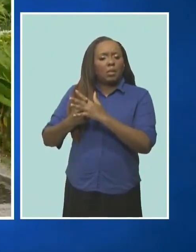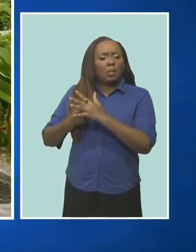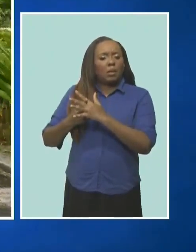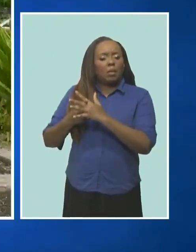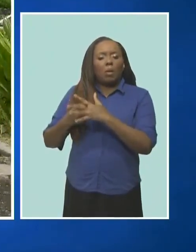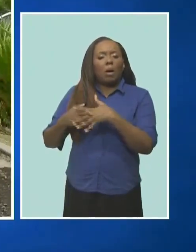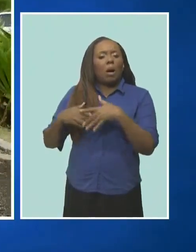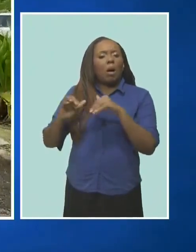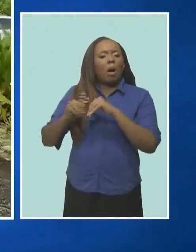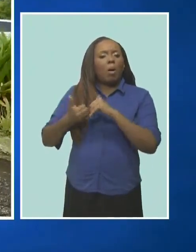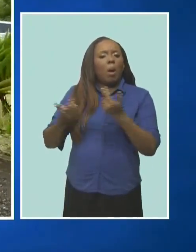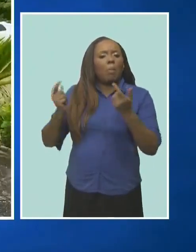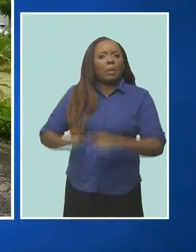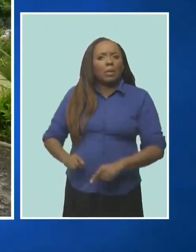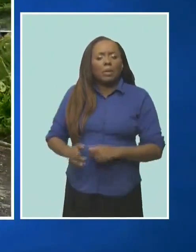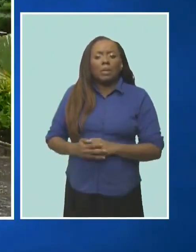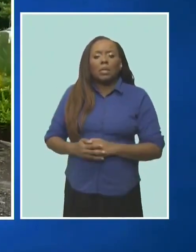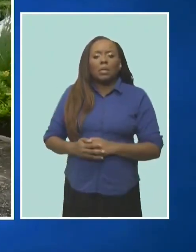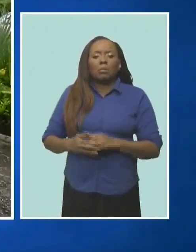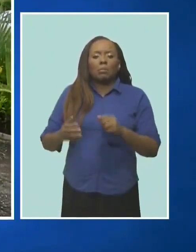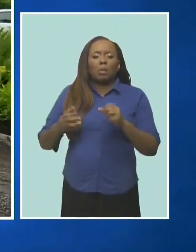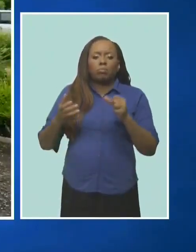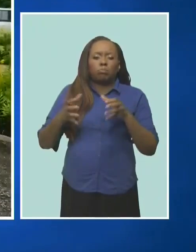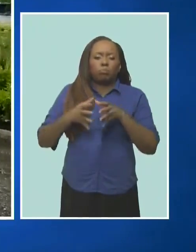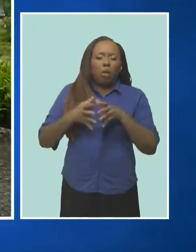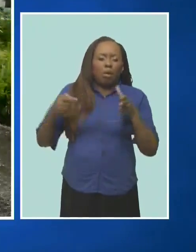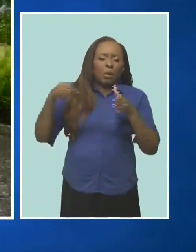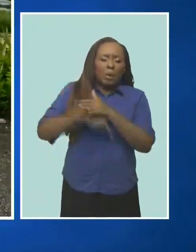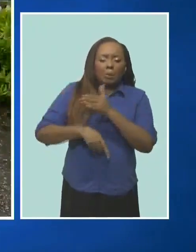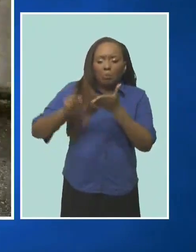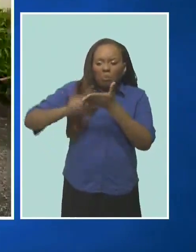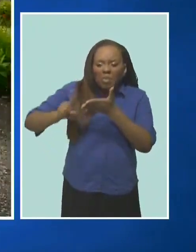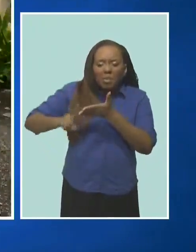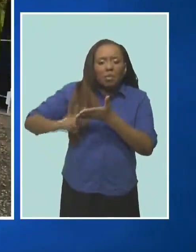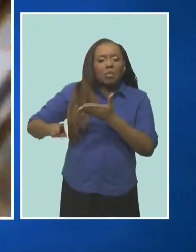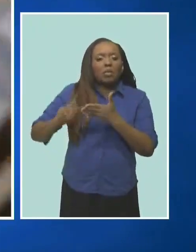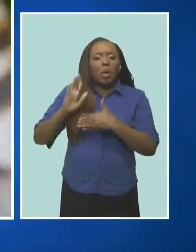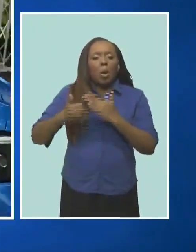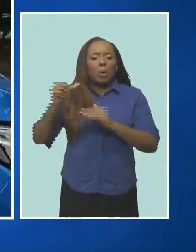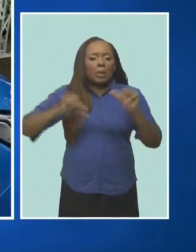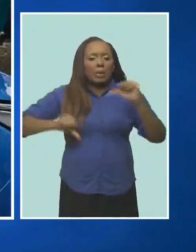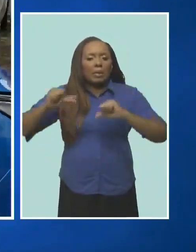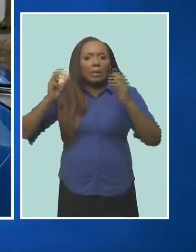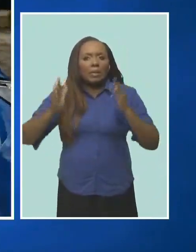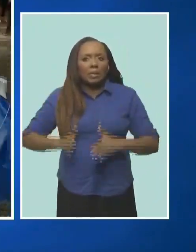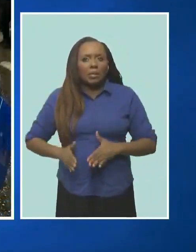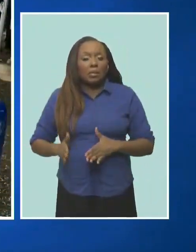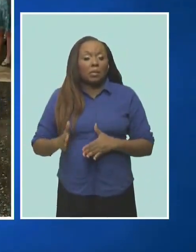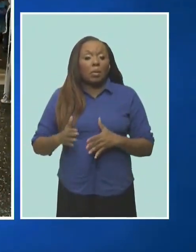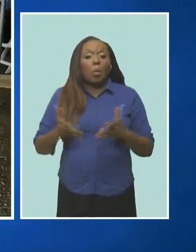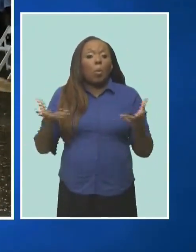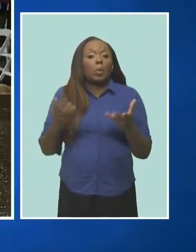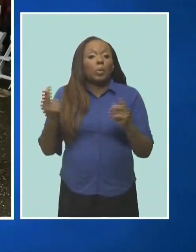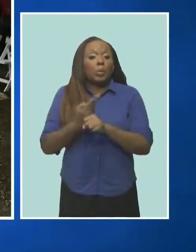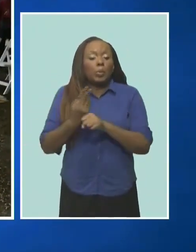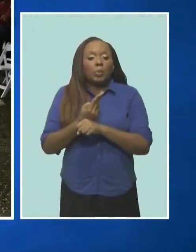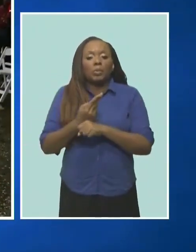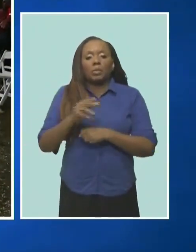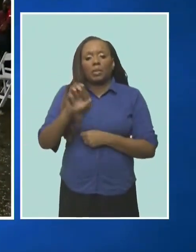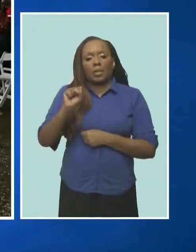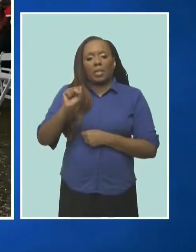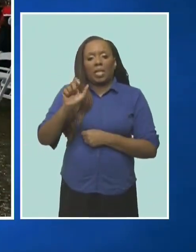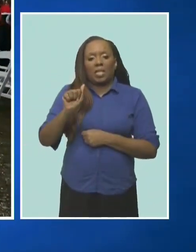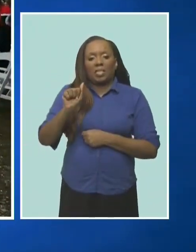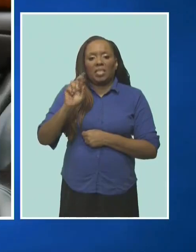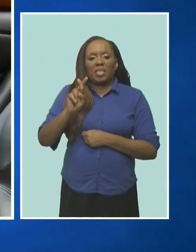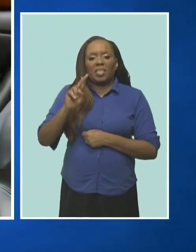extensive research by scientists at the campus in collaboration with the Rum and Sargassum Incorporated and Supernova Lab of